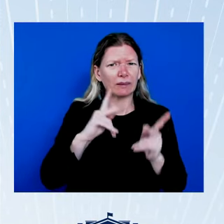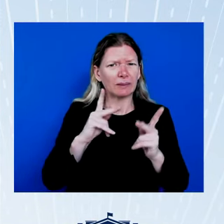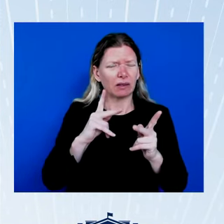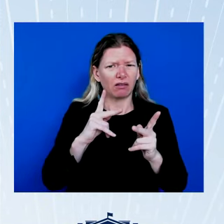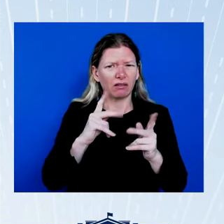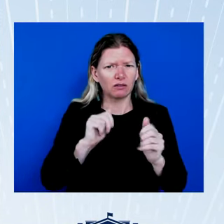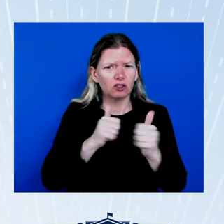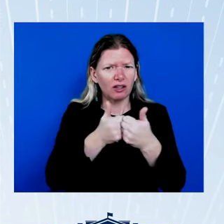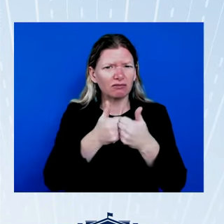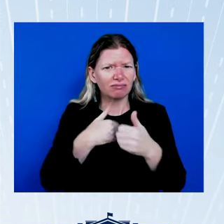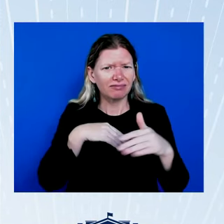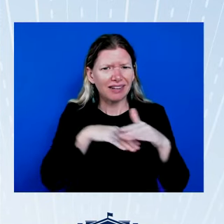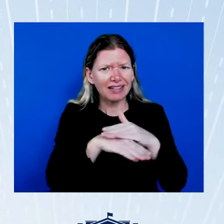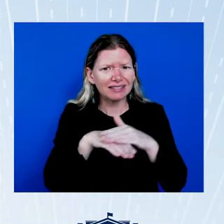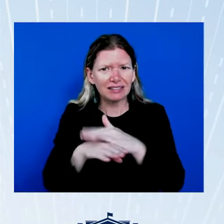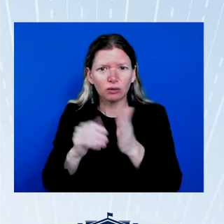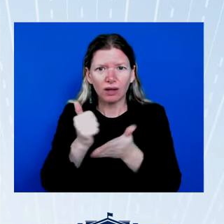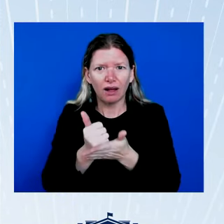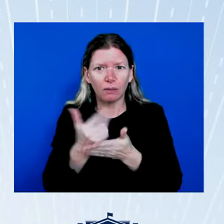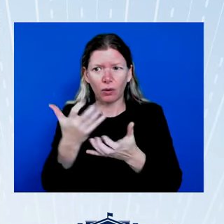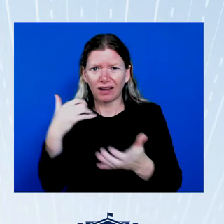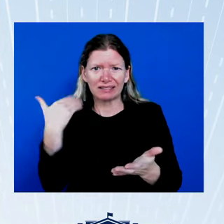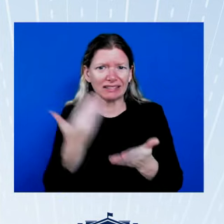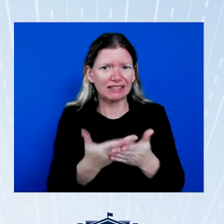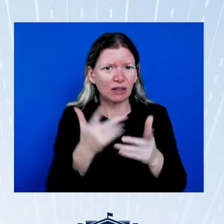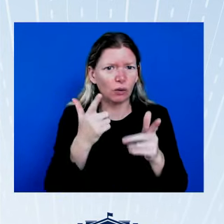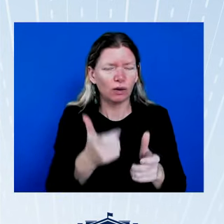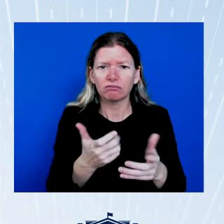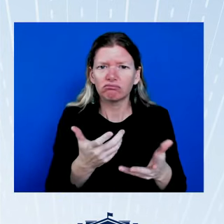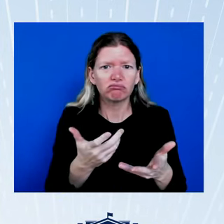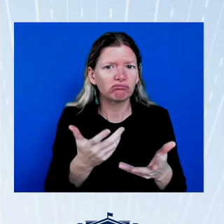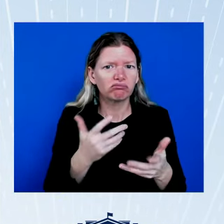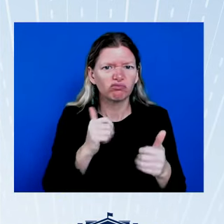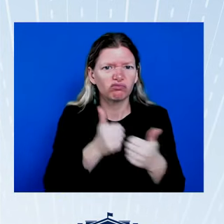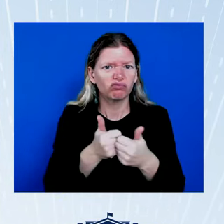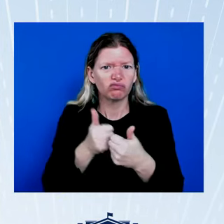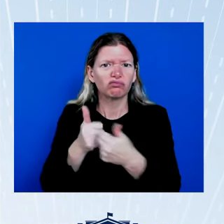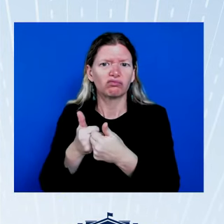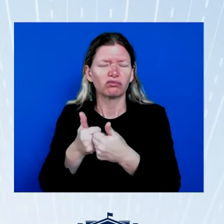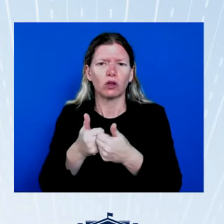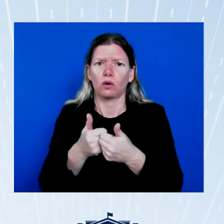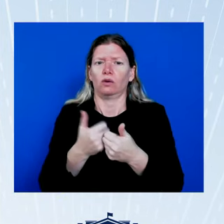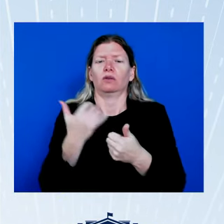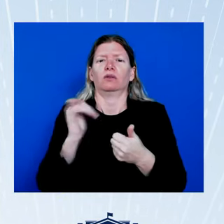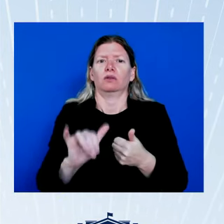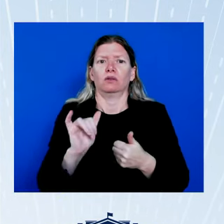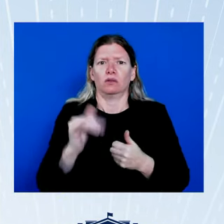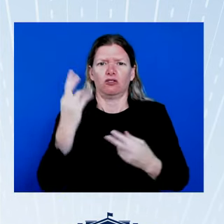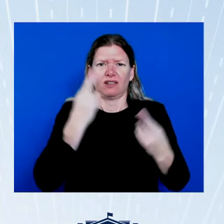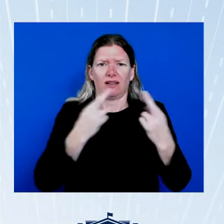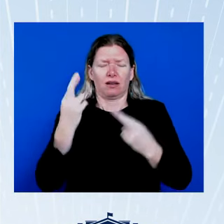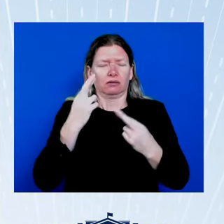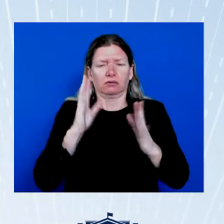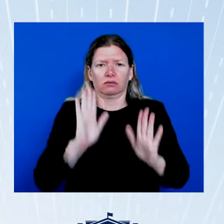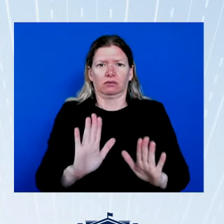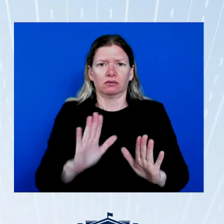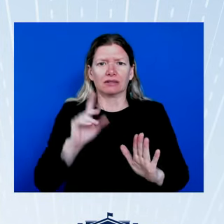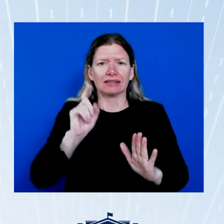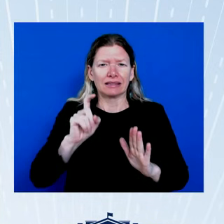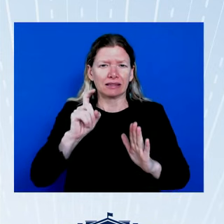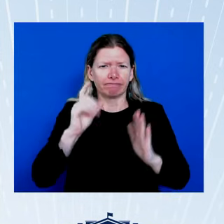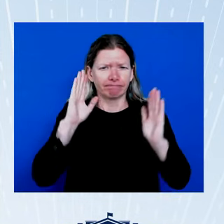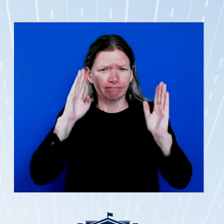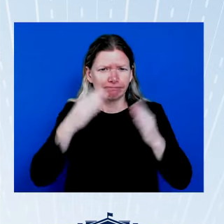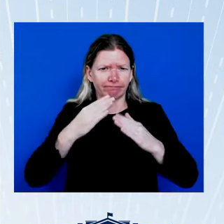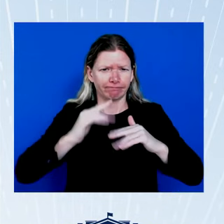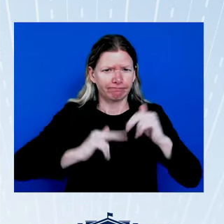facing. And we have been focused ever since then on building and strengthening community resilience in two significant